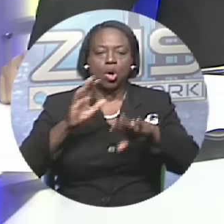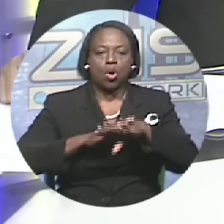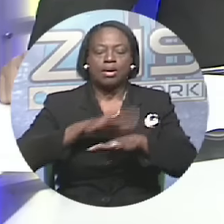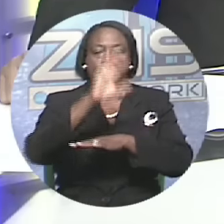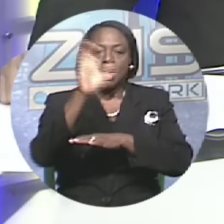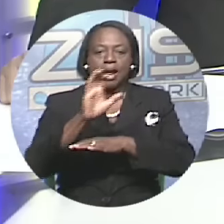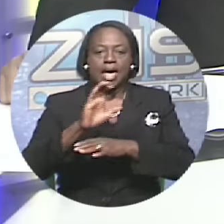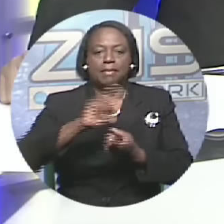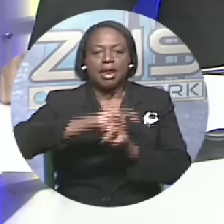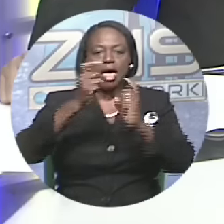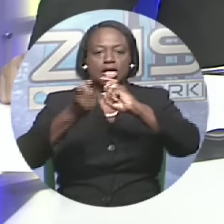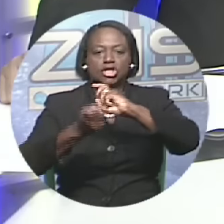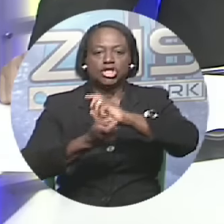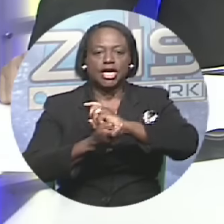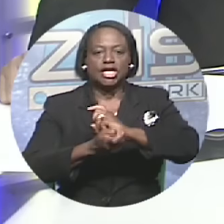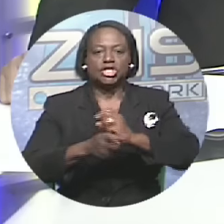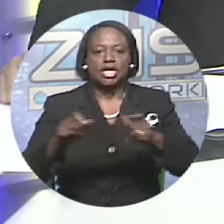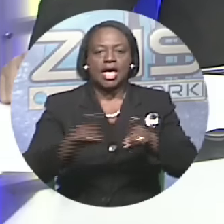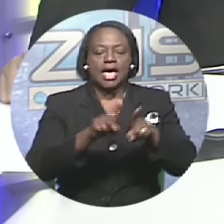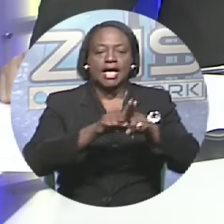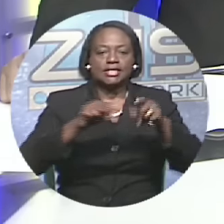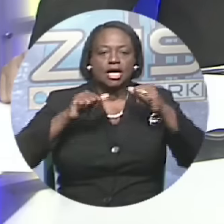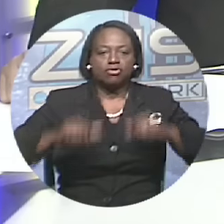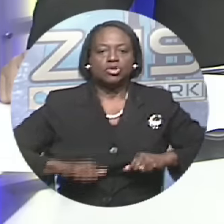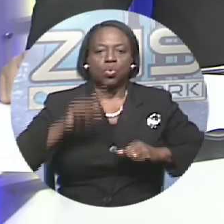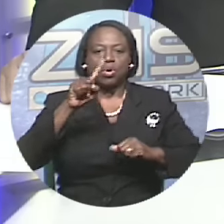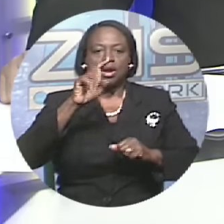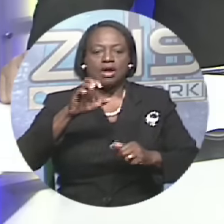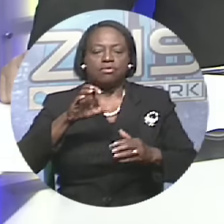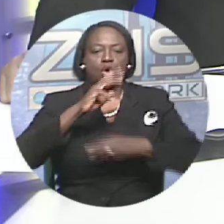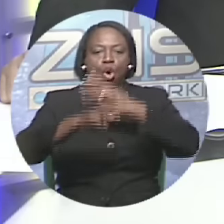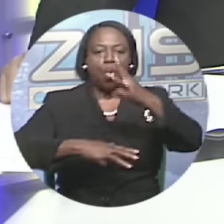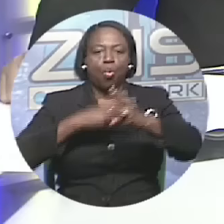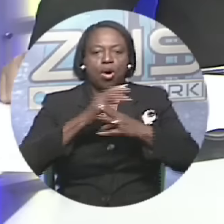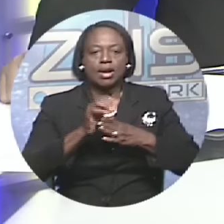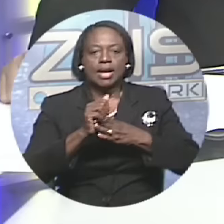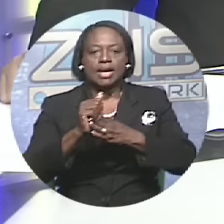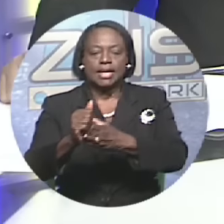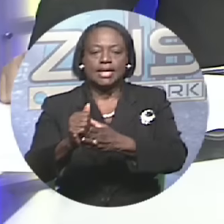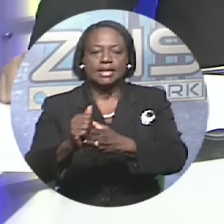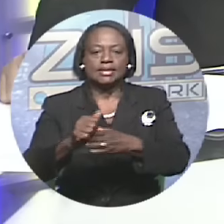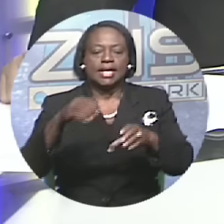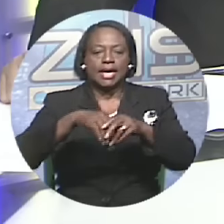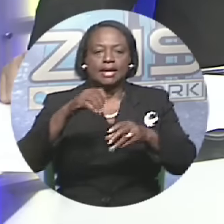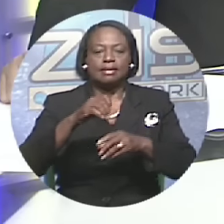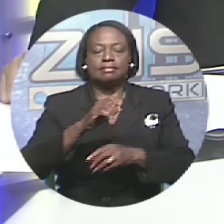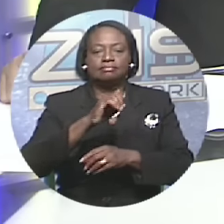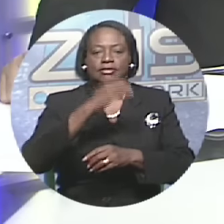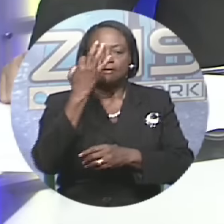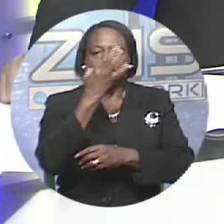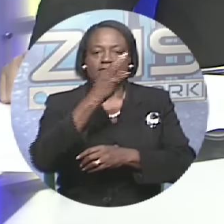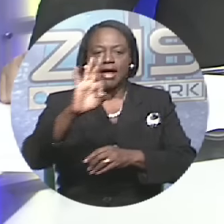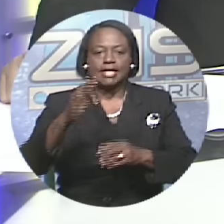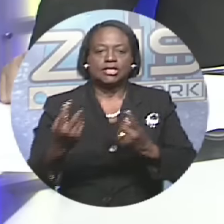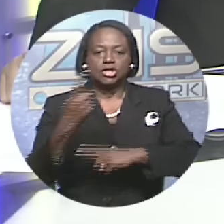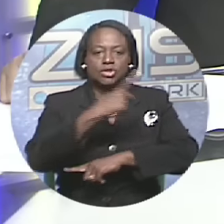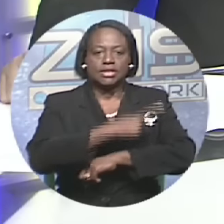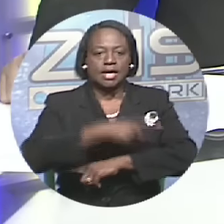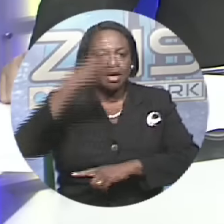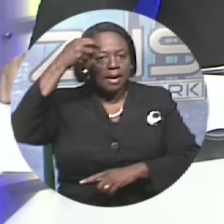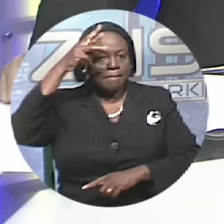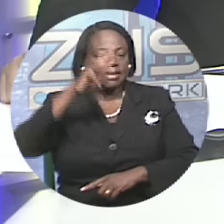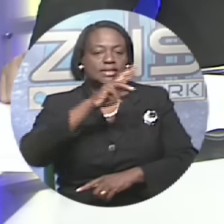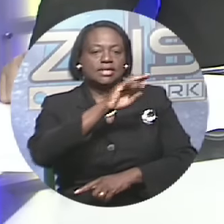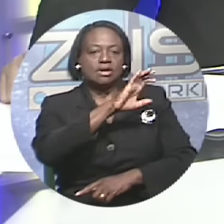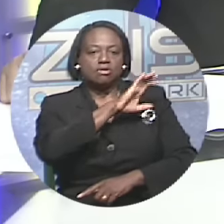addressed over 100 world leaders at the United Nations Climate Change Summit in Paris today. Mr. Christie minced no words as he called